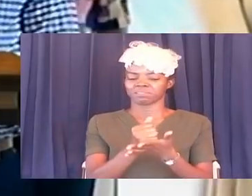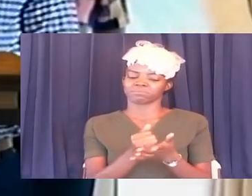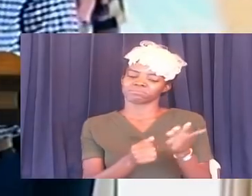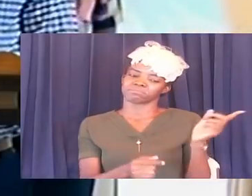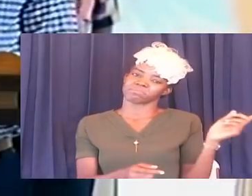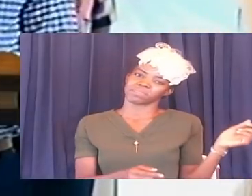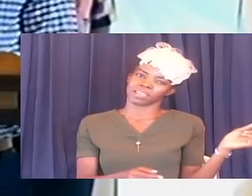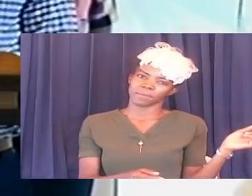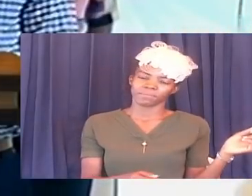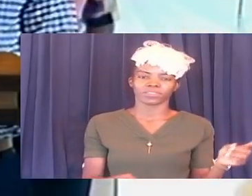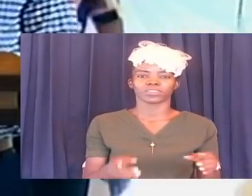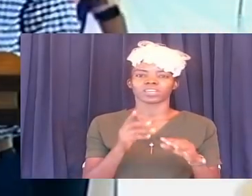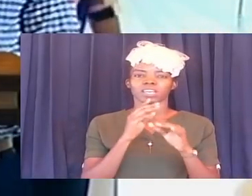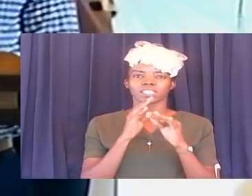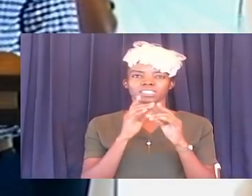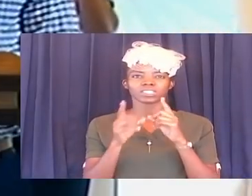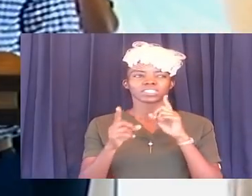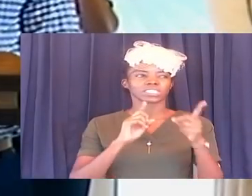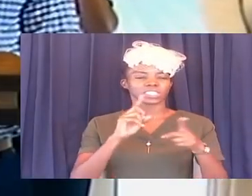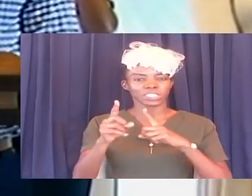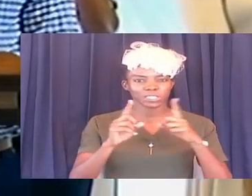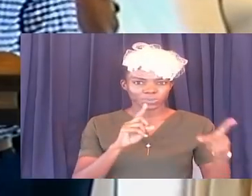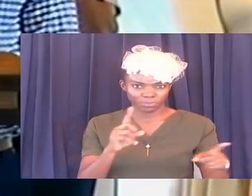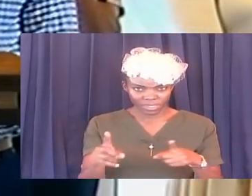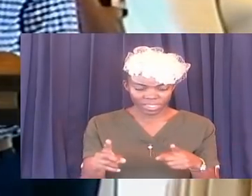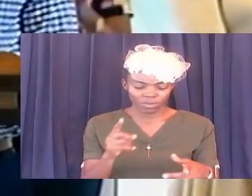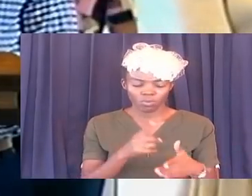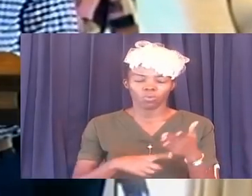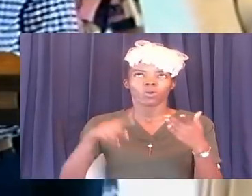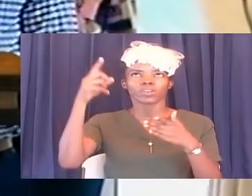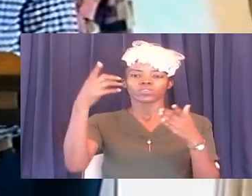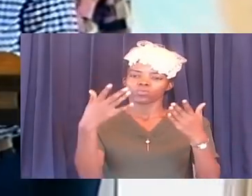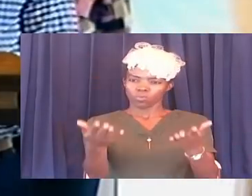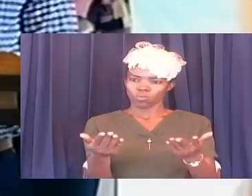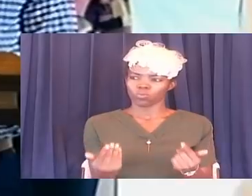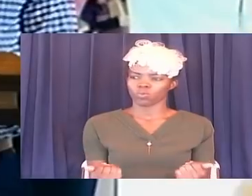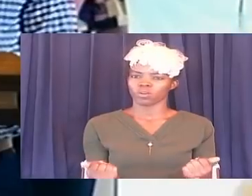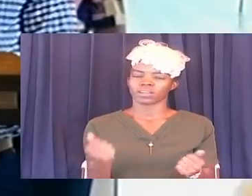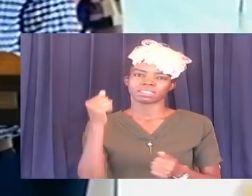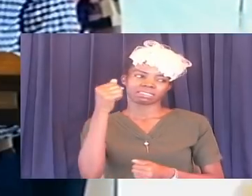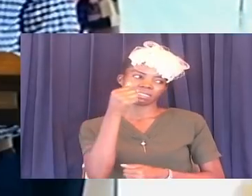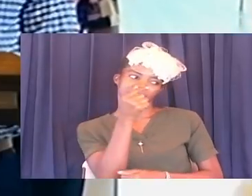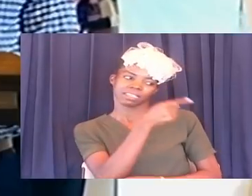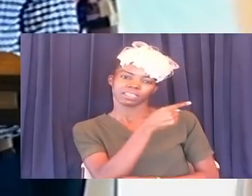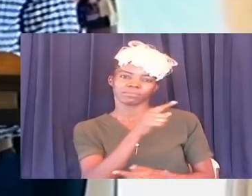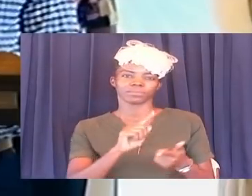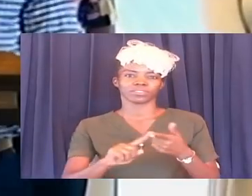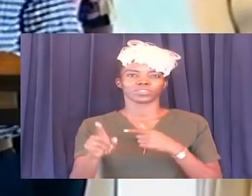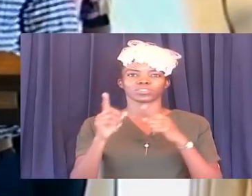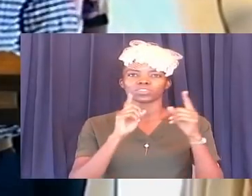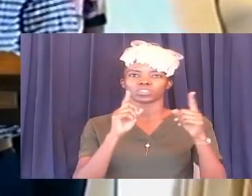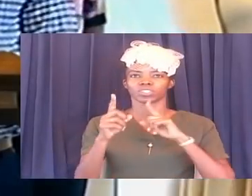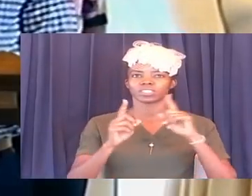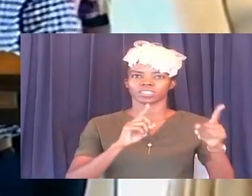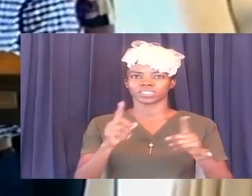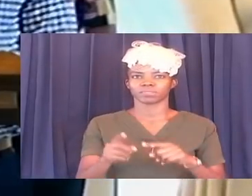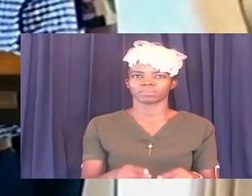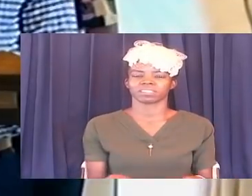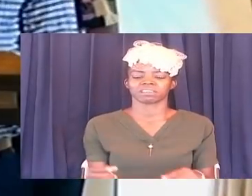today as you would have it. We ask you to cover him every whit. We ask you to strengthen him every